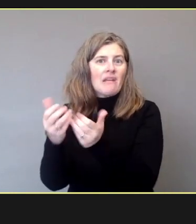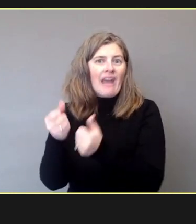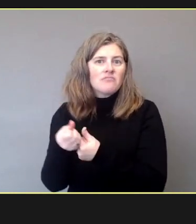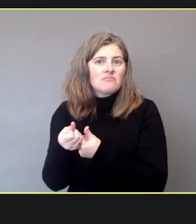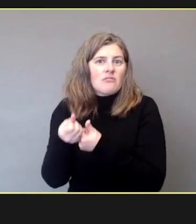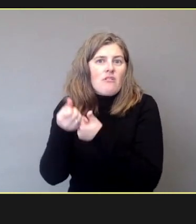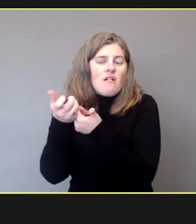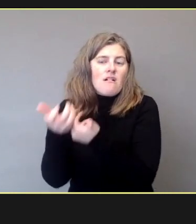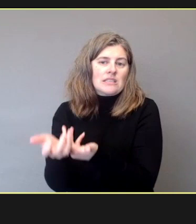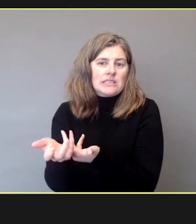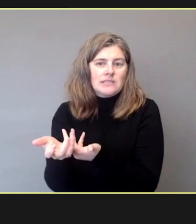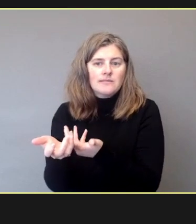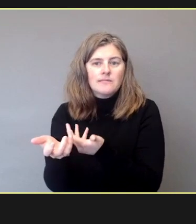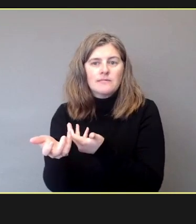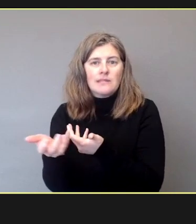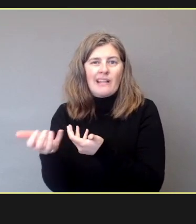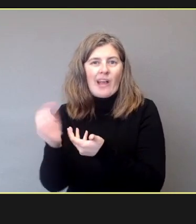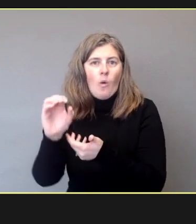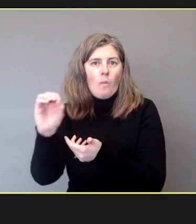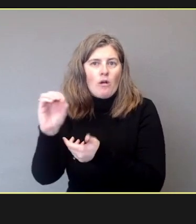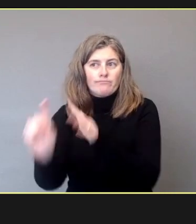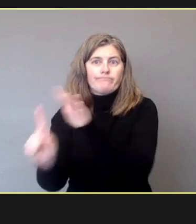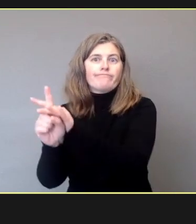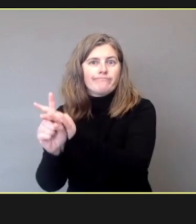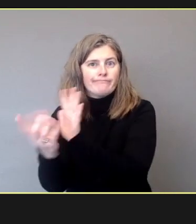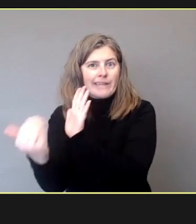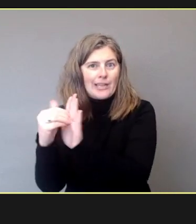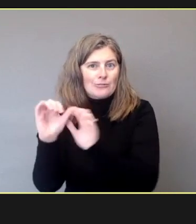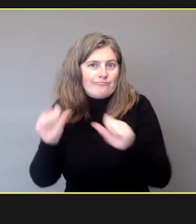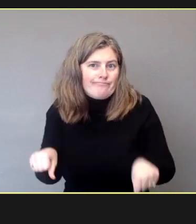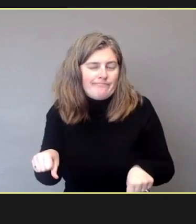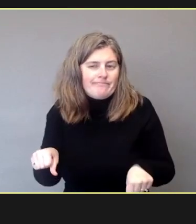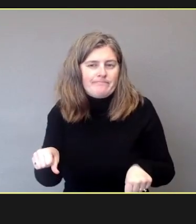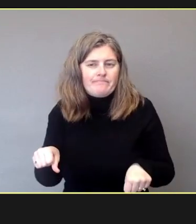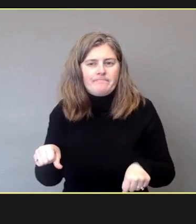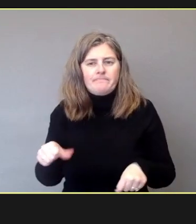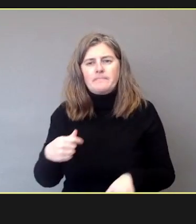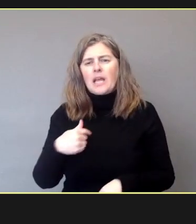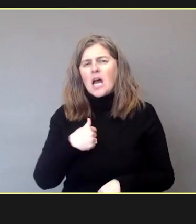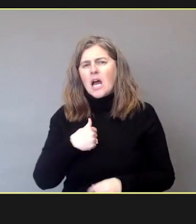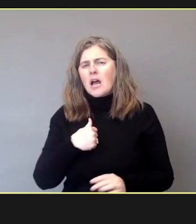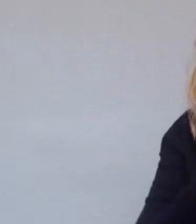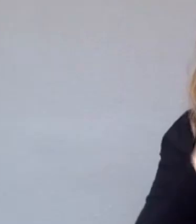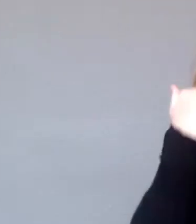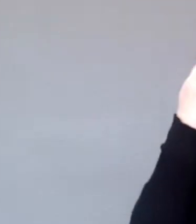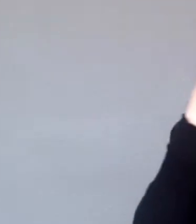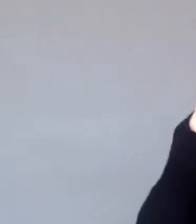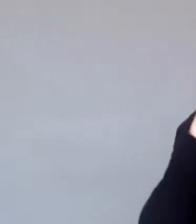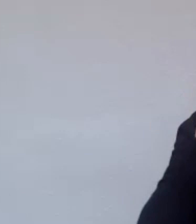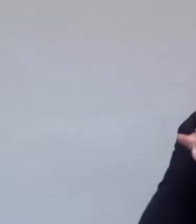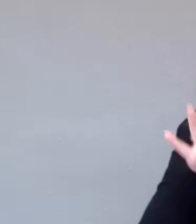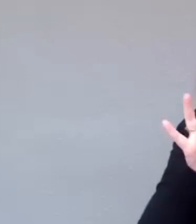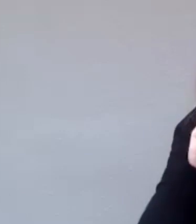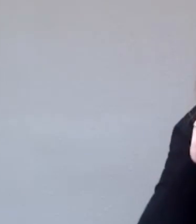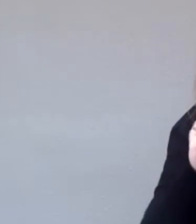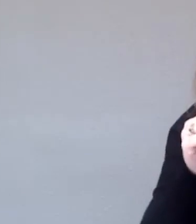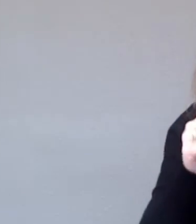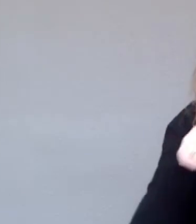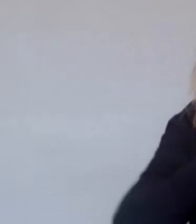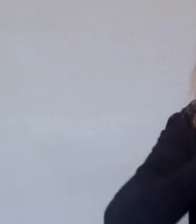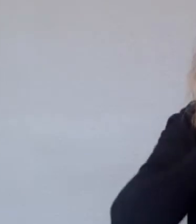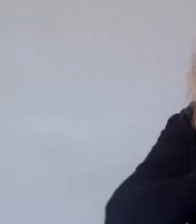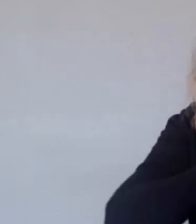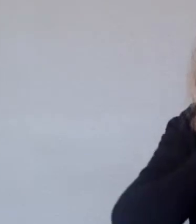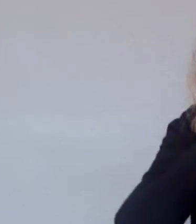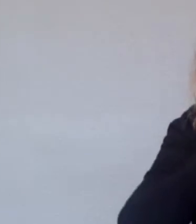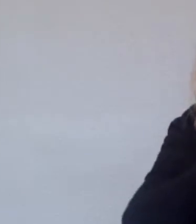like Omicron did. And I might actually, if I can find it quickly enough, go back and show